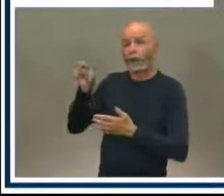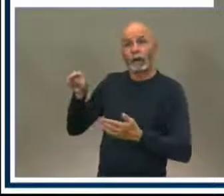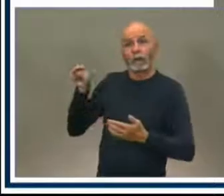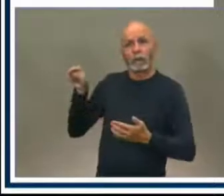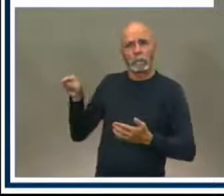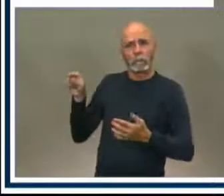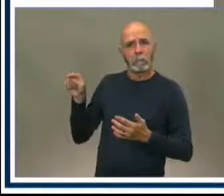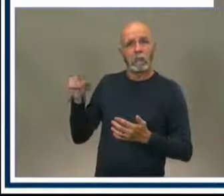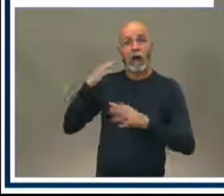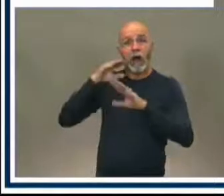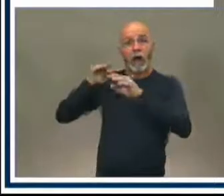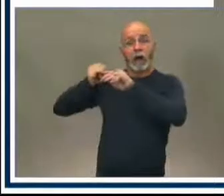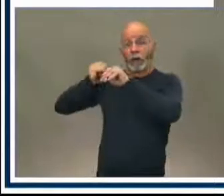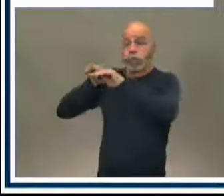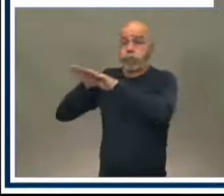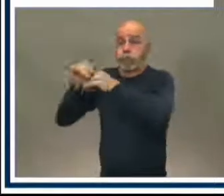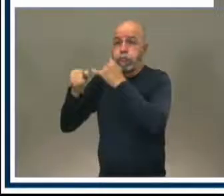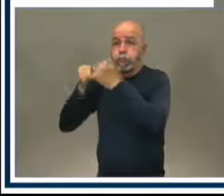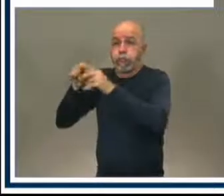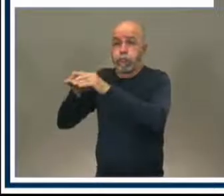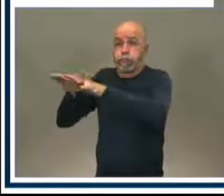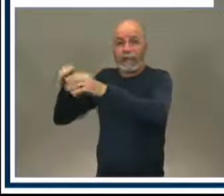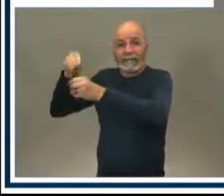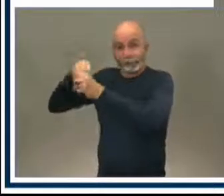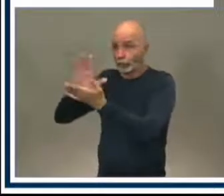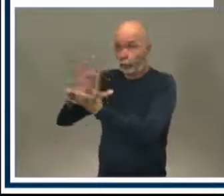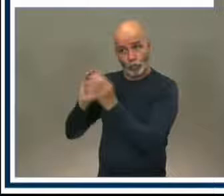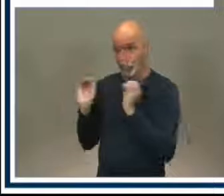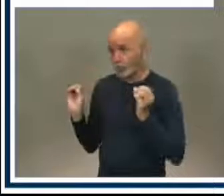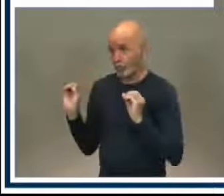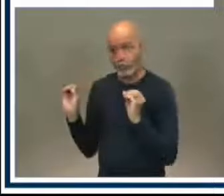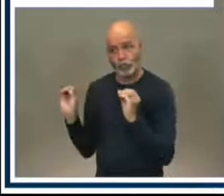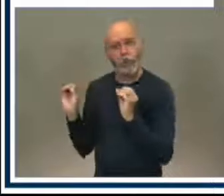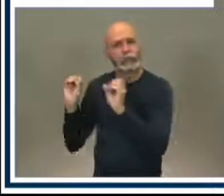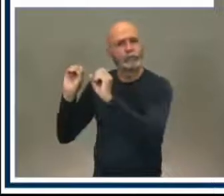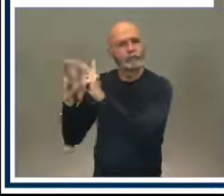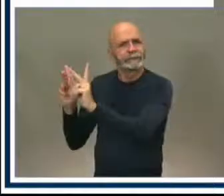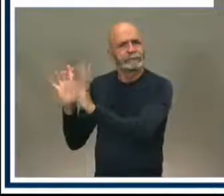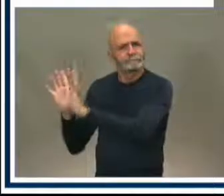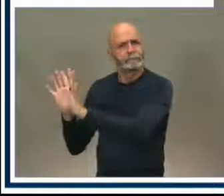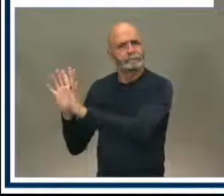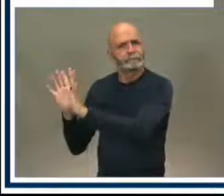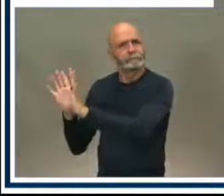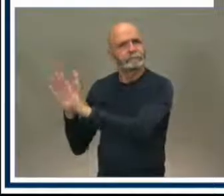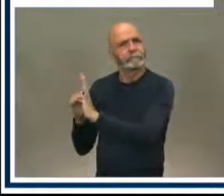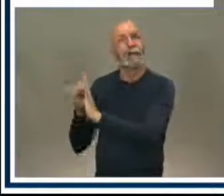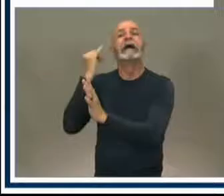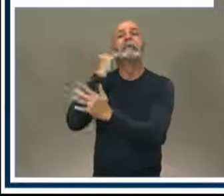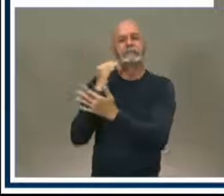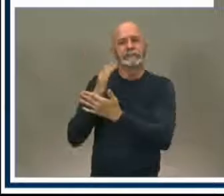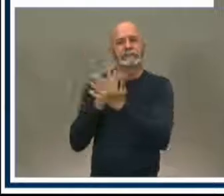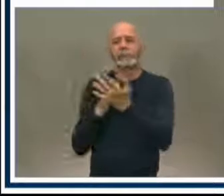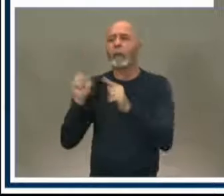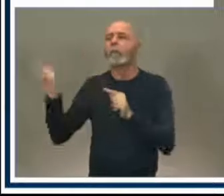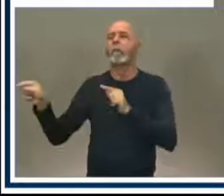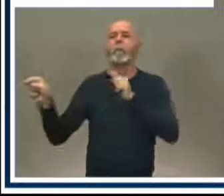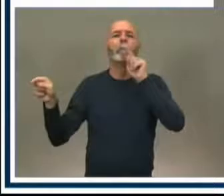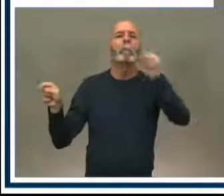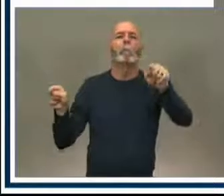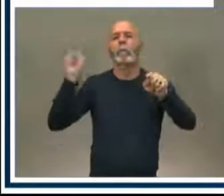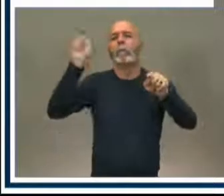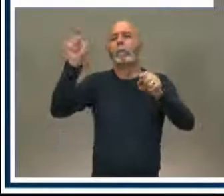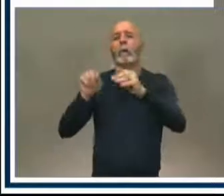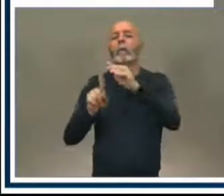any transmission within the school. That's our first level, and we've had a number of schools with that. When we start to see